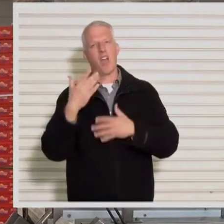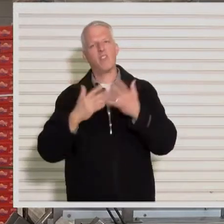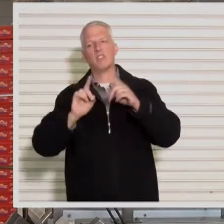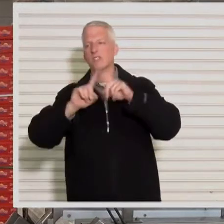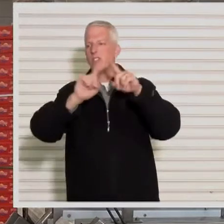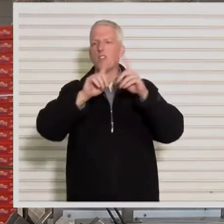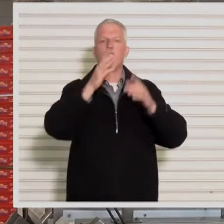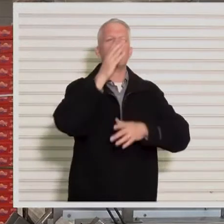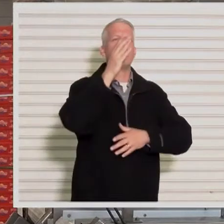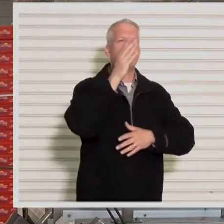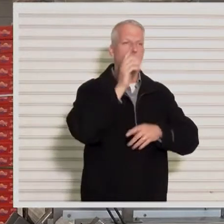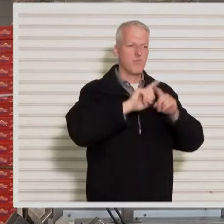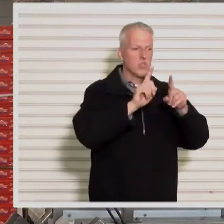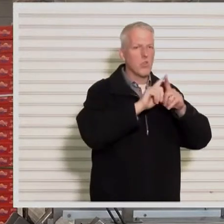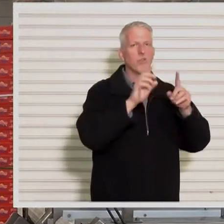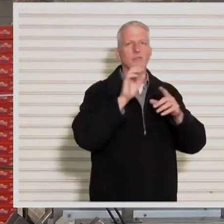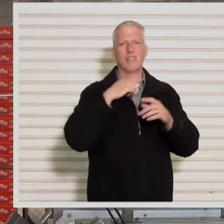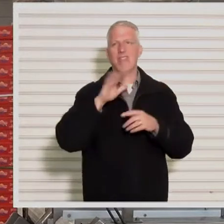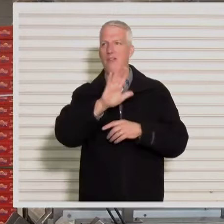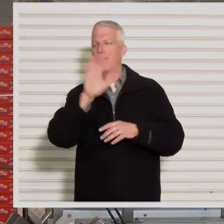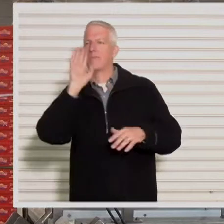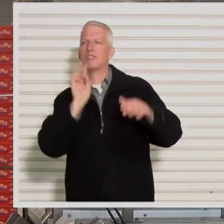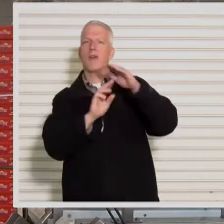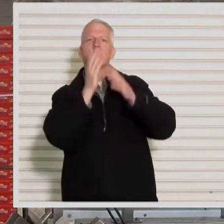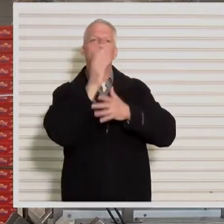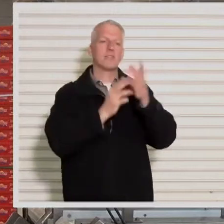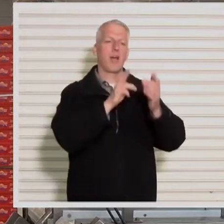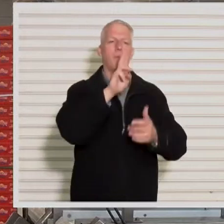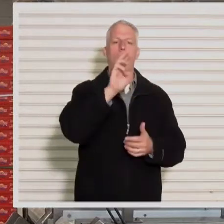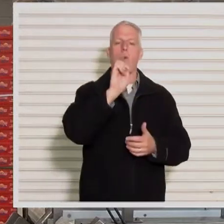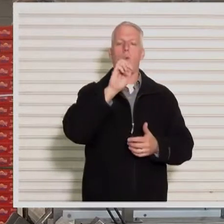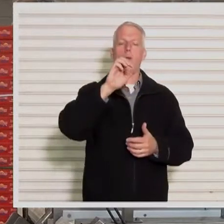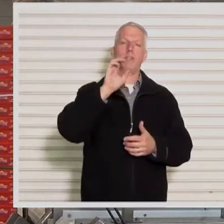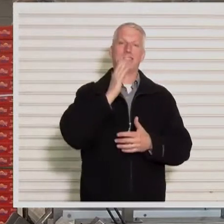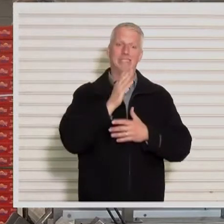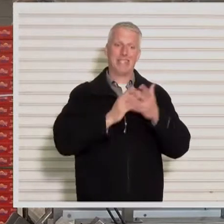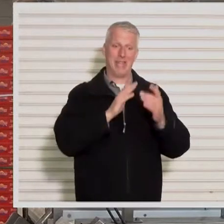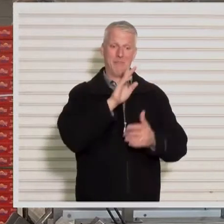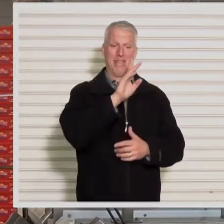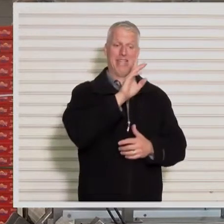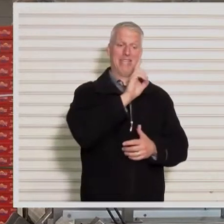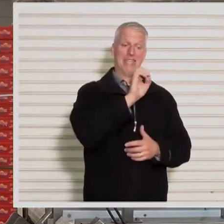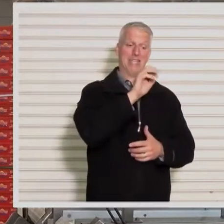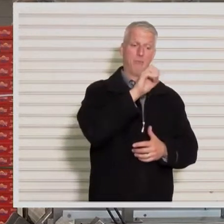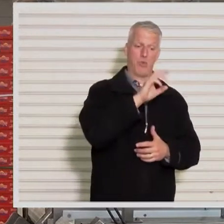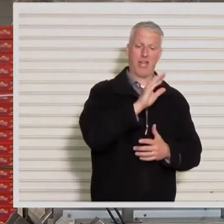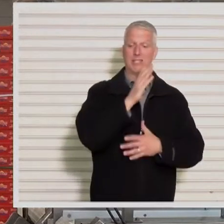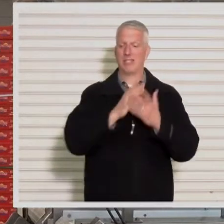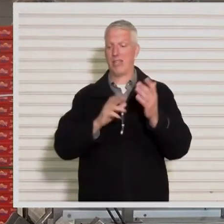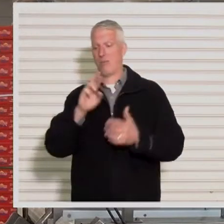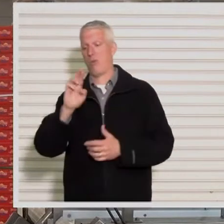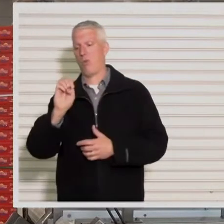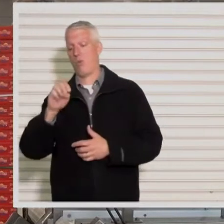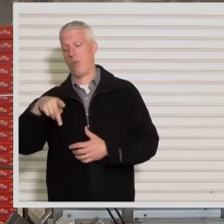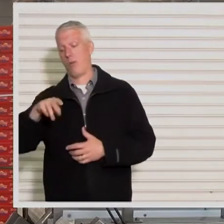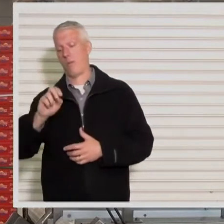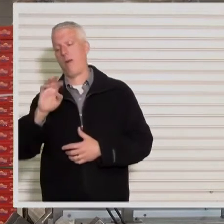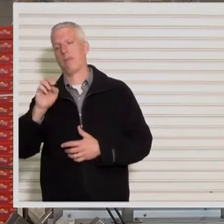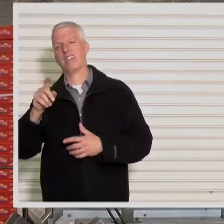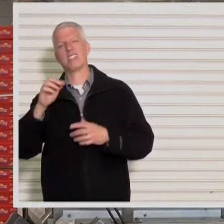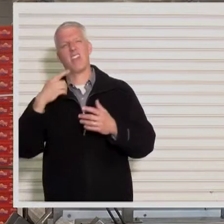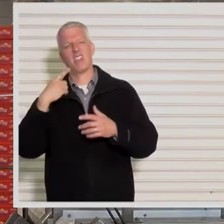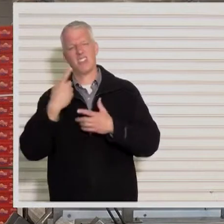have 2 Republicans. And it's been a struggle. Earlier we were talking, Governor, when we were